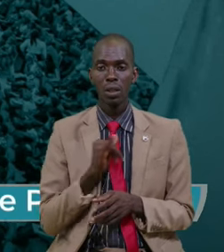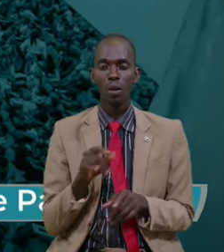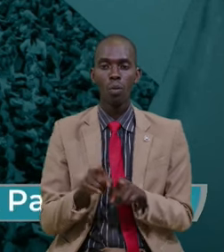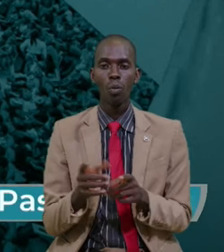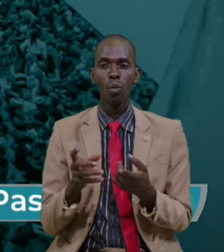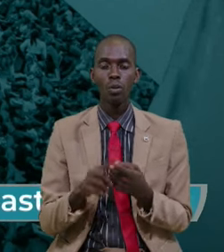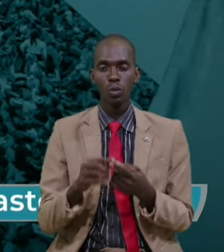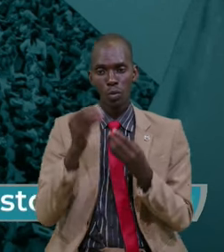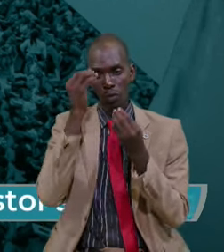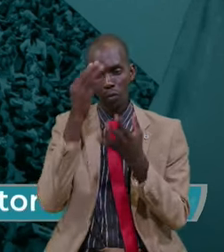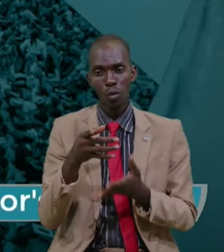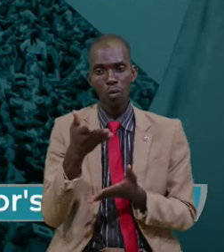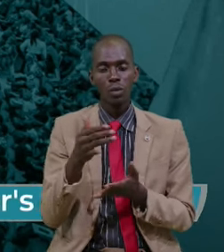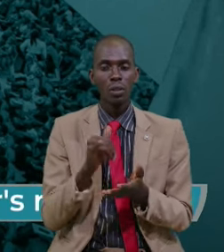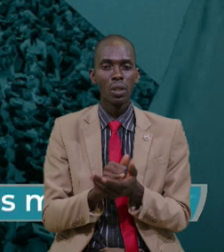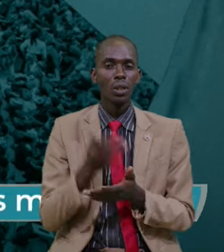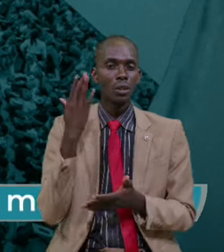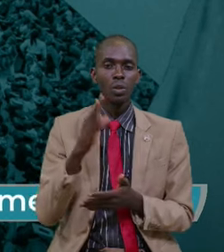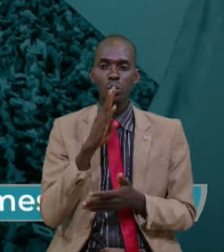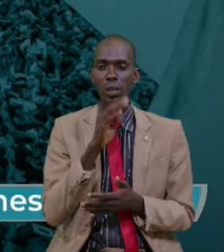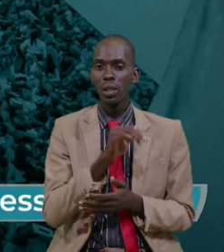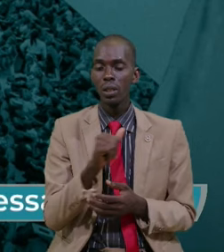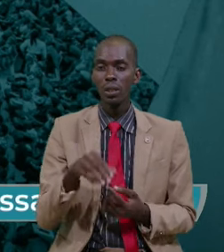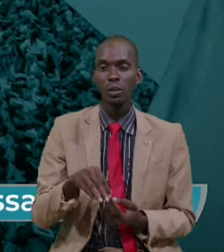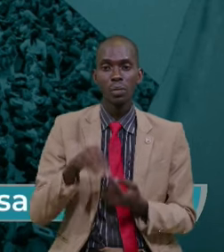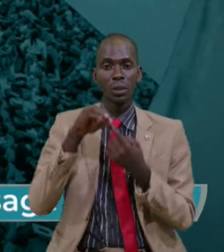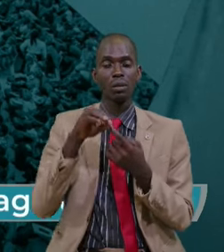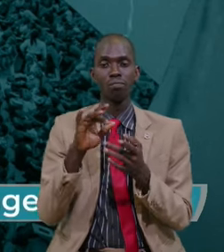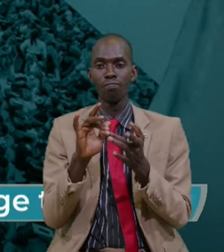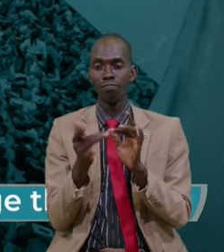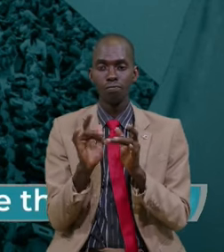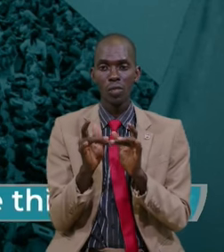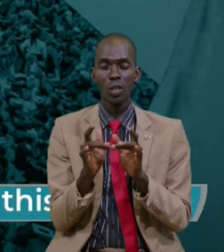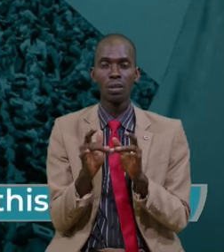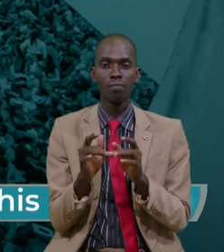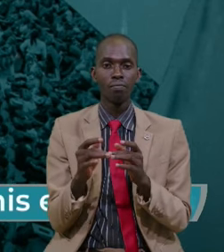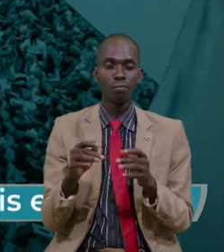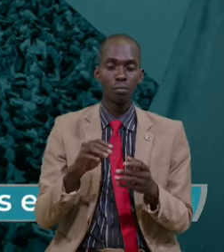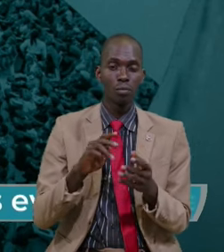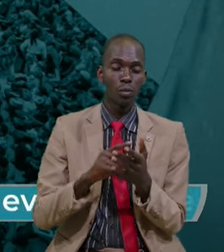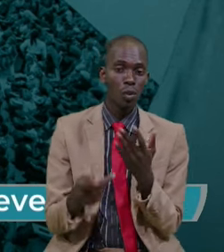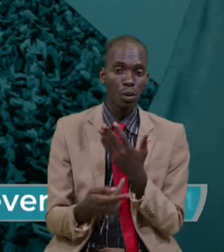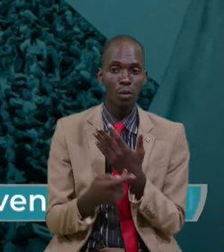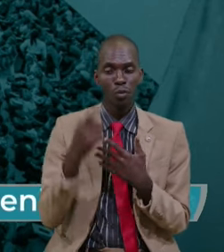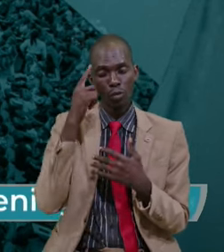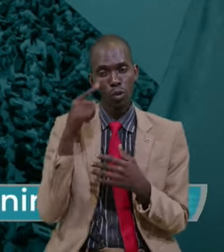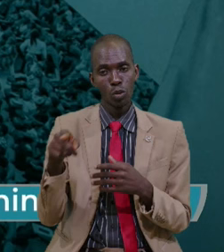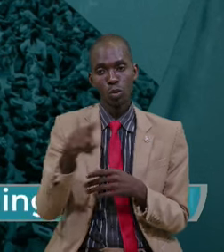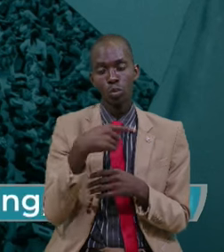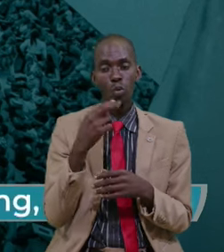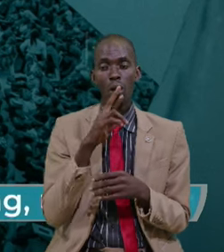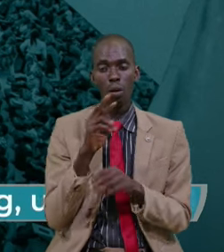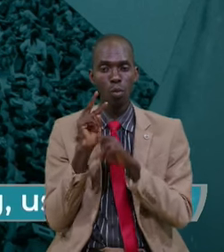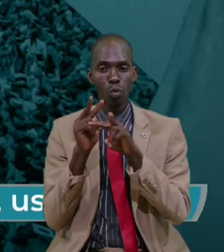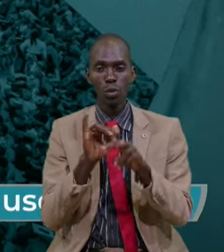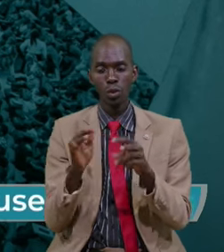there'll be a special online banquet for all those watching online who gave their lives to